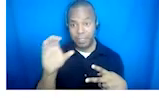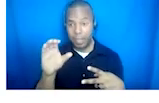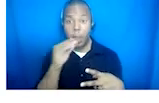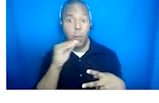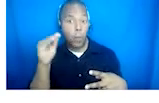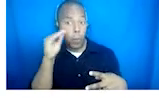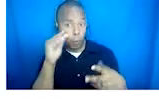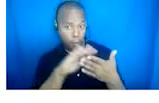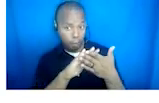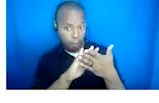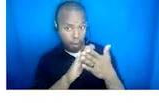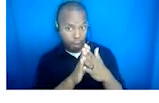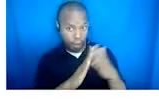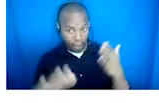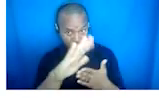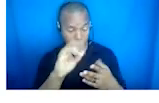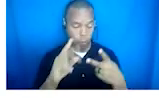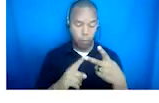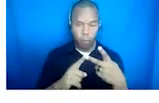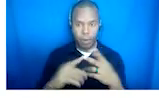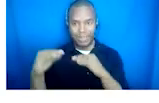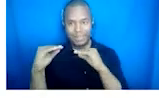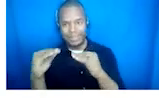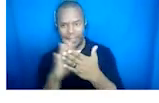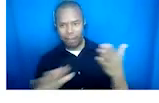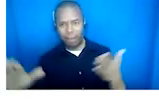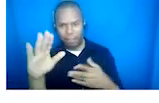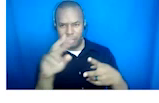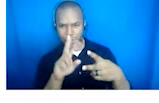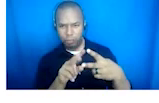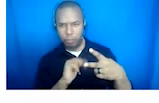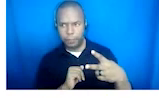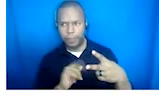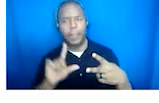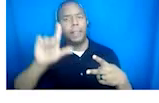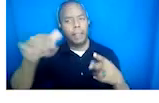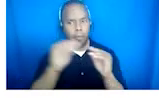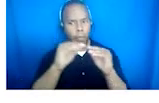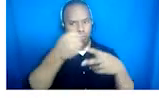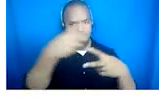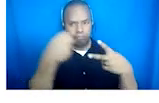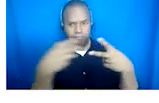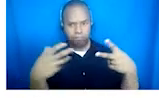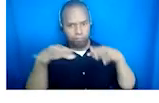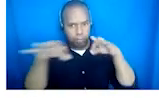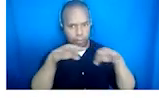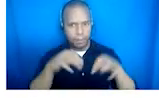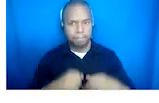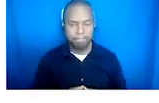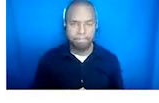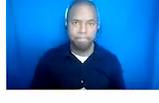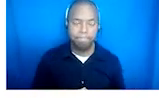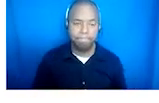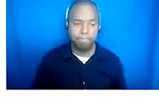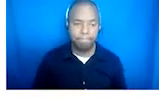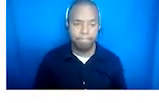college or we're talking about Fresno City as a teaching college. And I'll explain more about that. So we